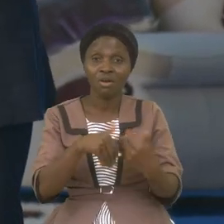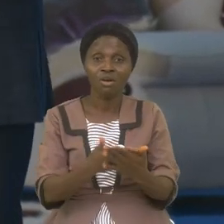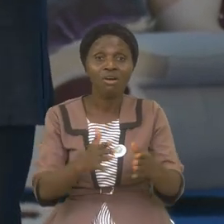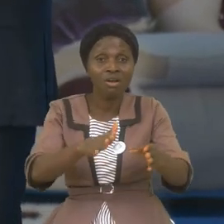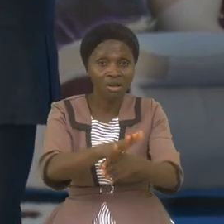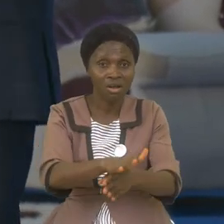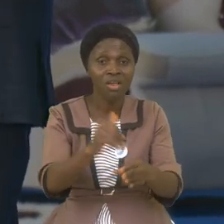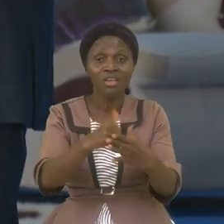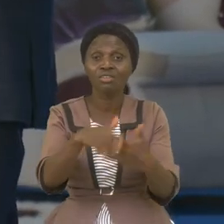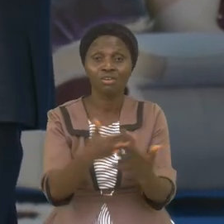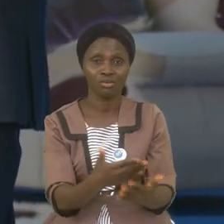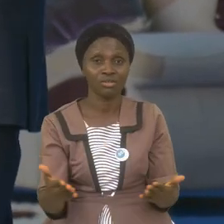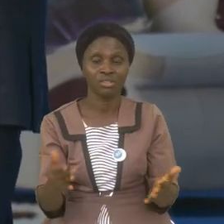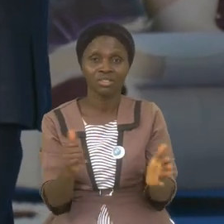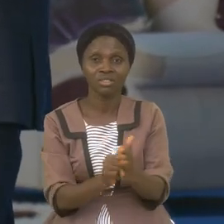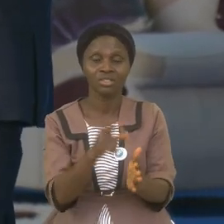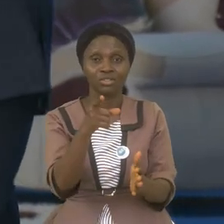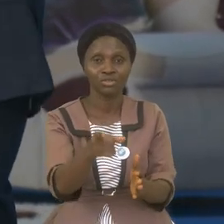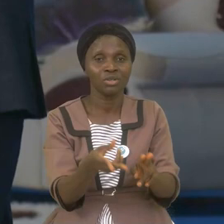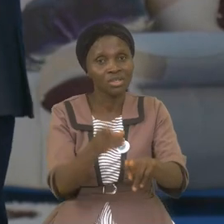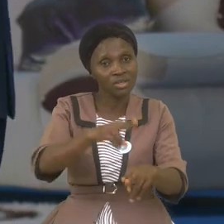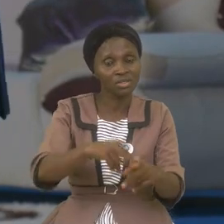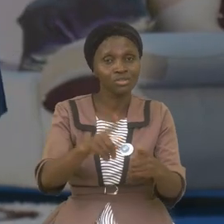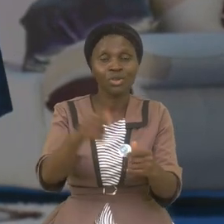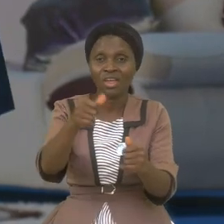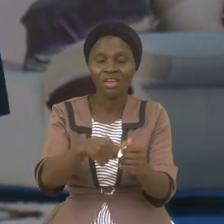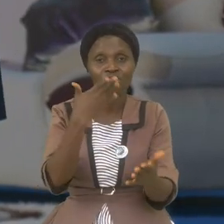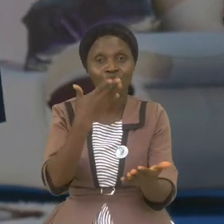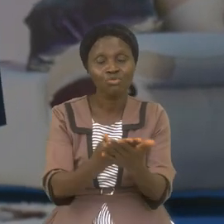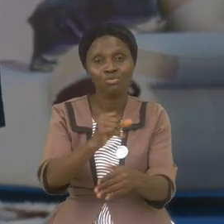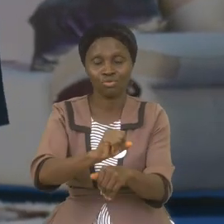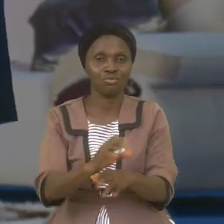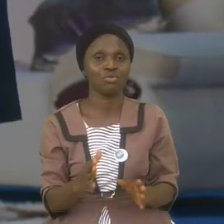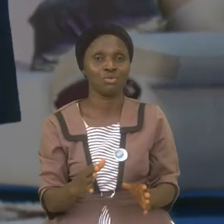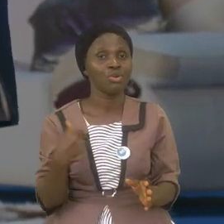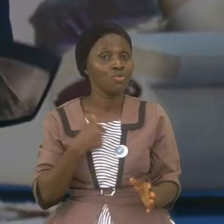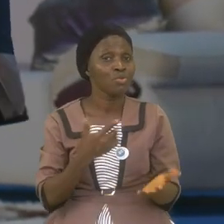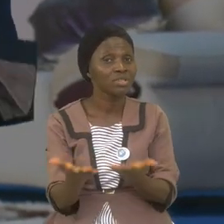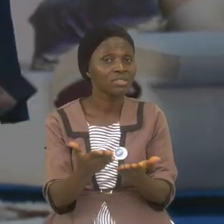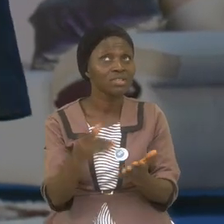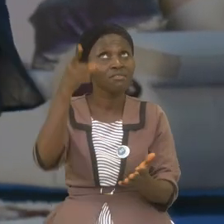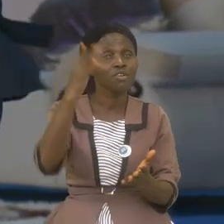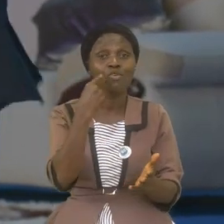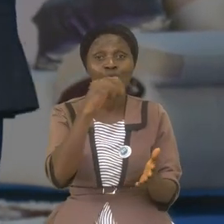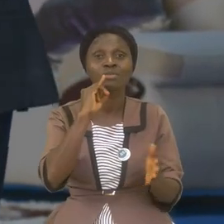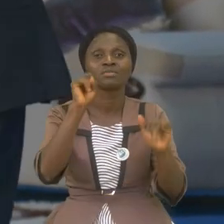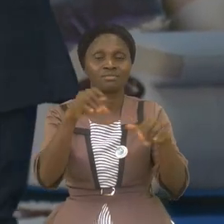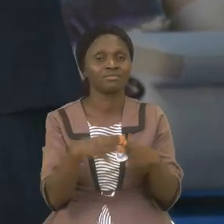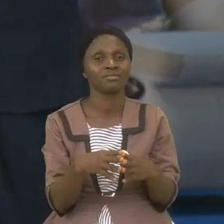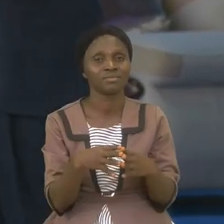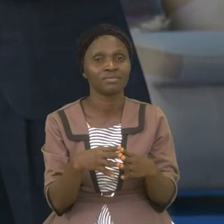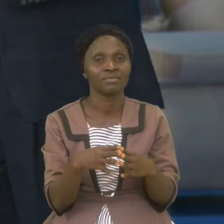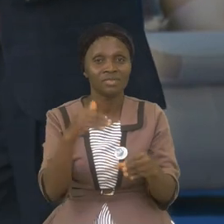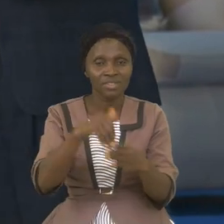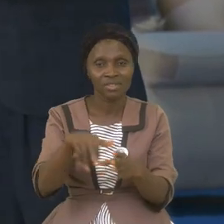may abound unto every good work. We serve a God who is able. Look at